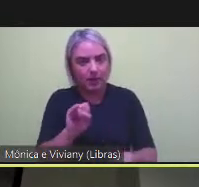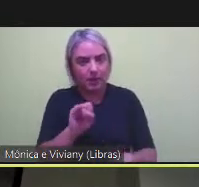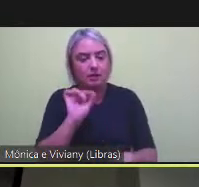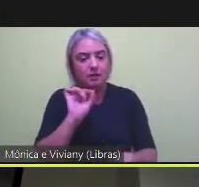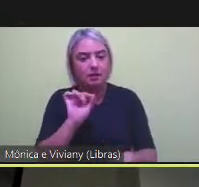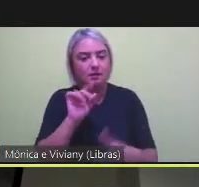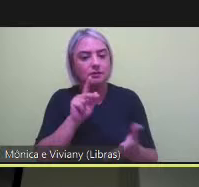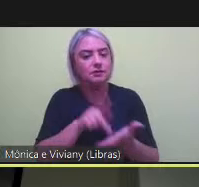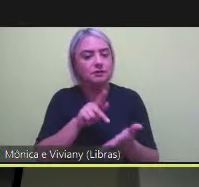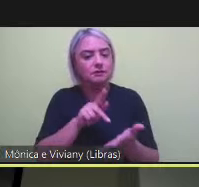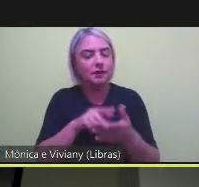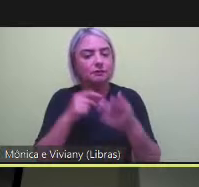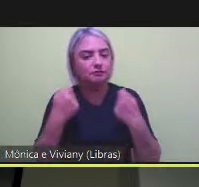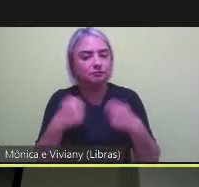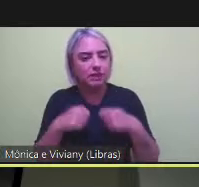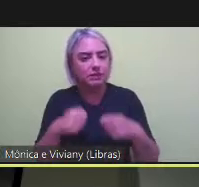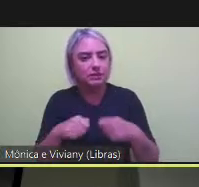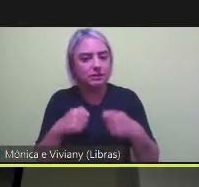population,